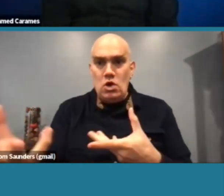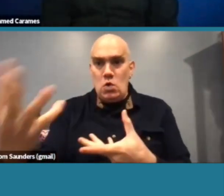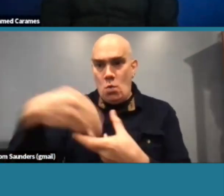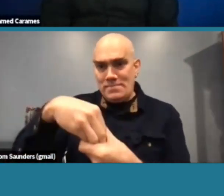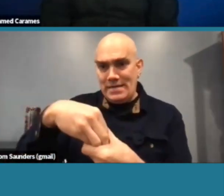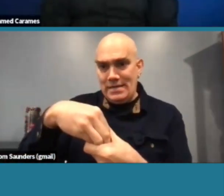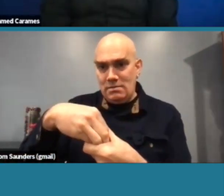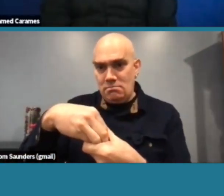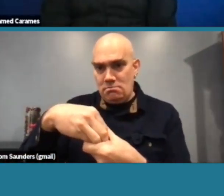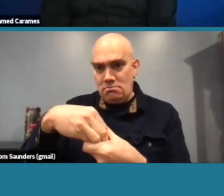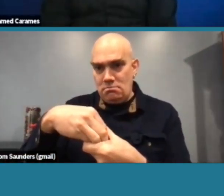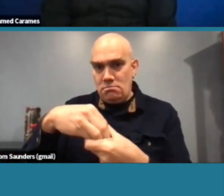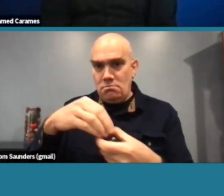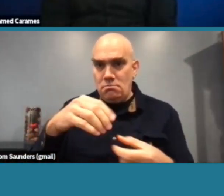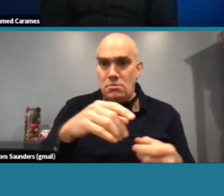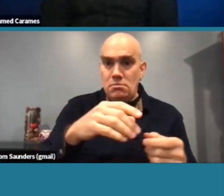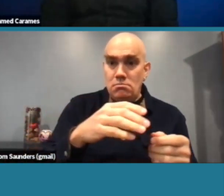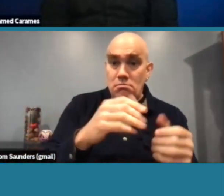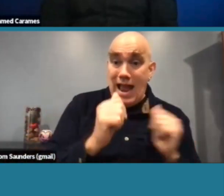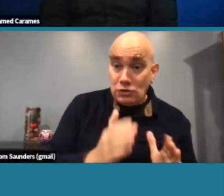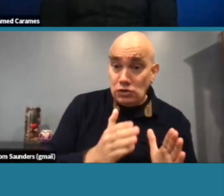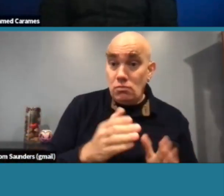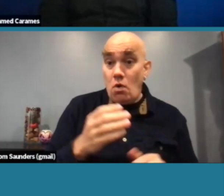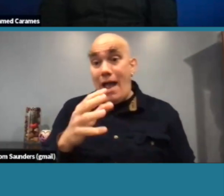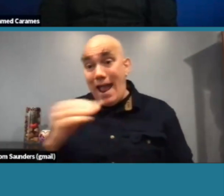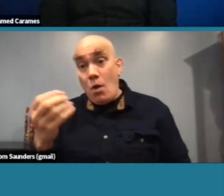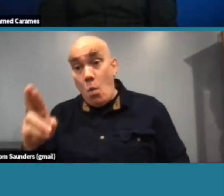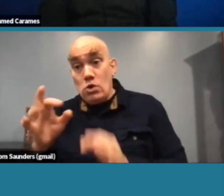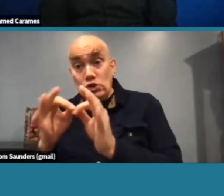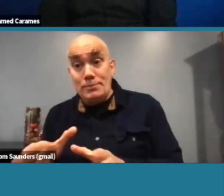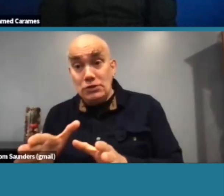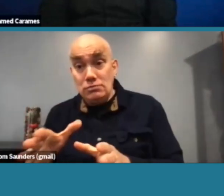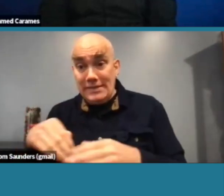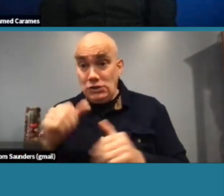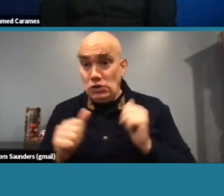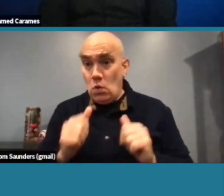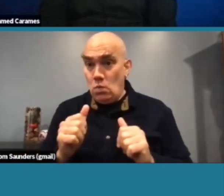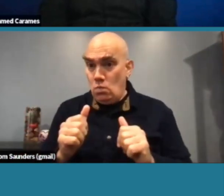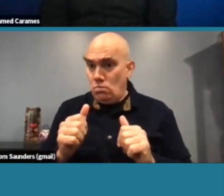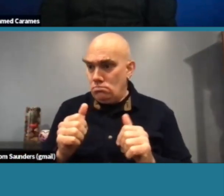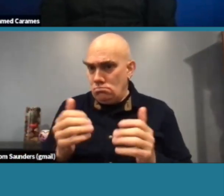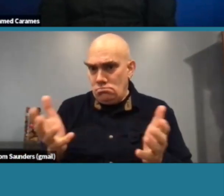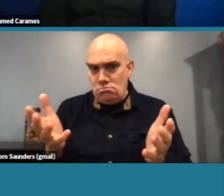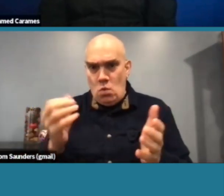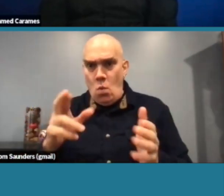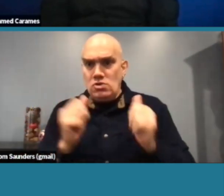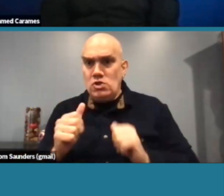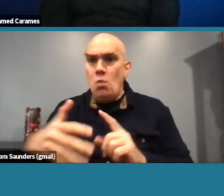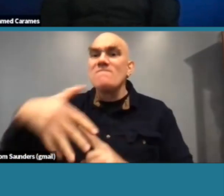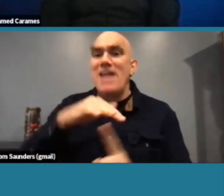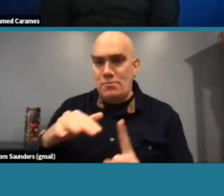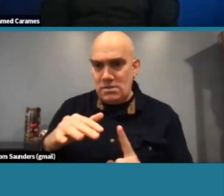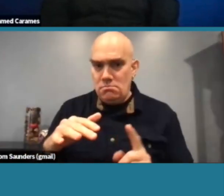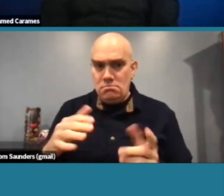as advocates and we tell them and communicate what the best practices are for either actors or